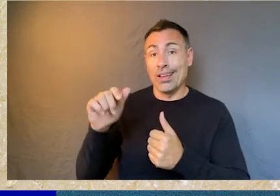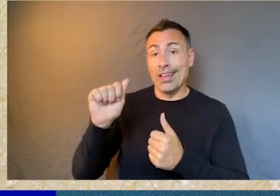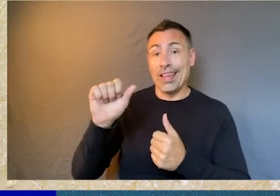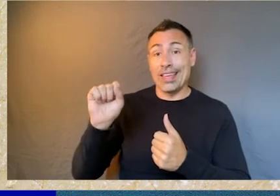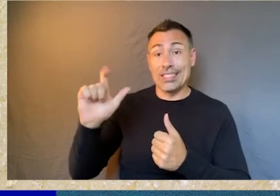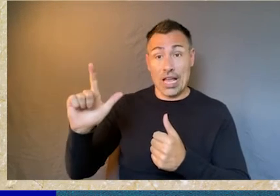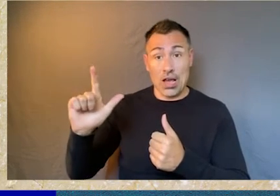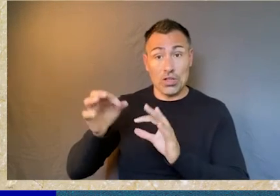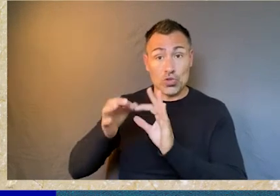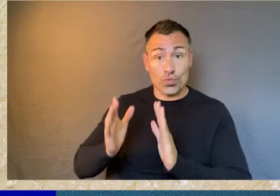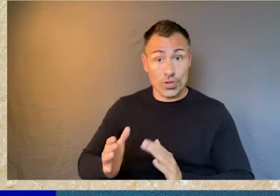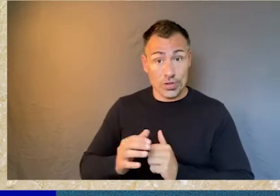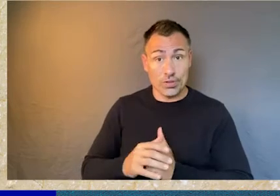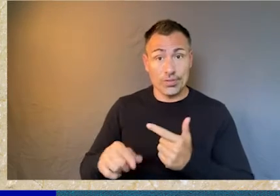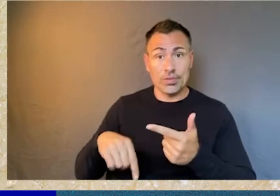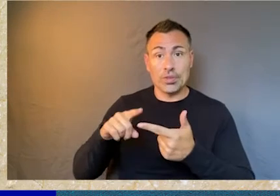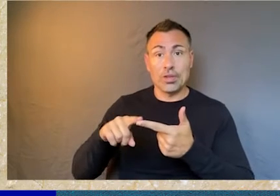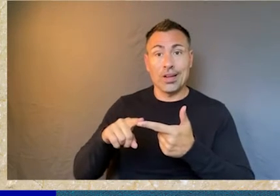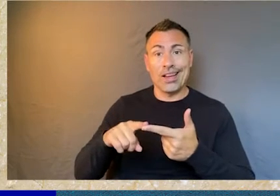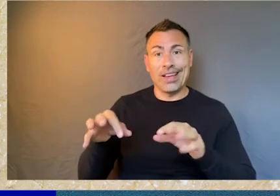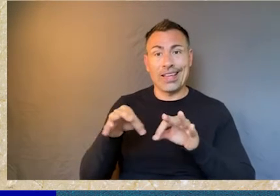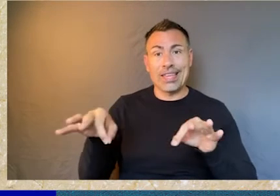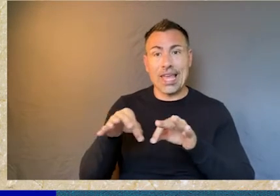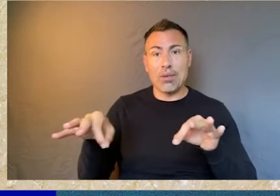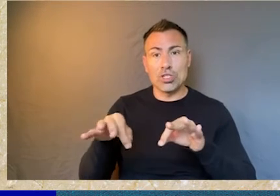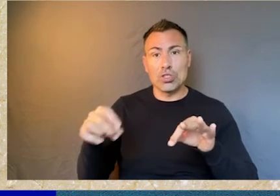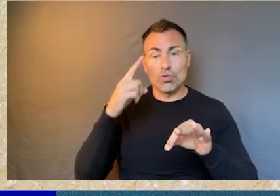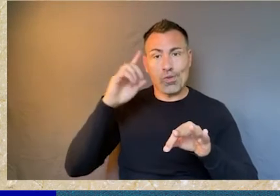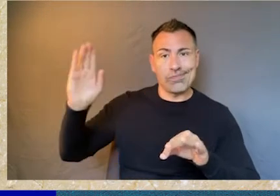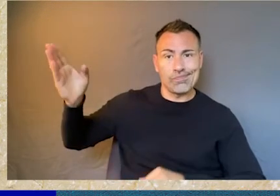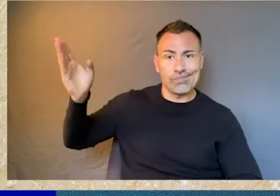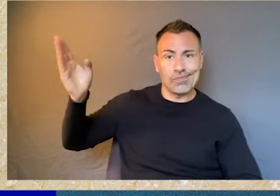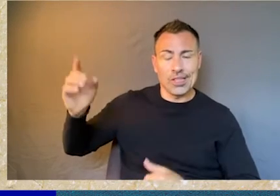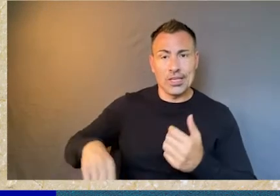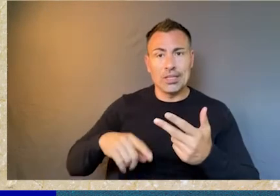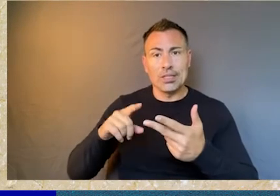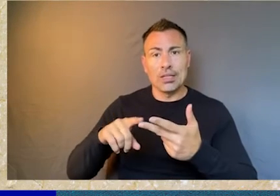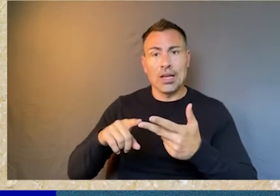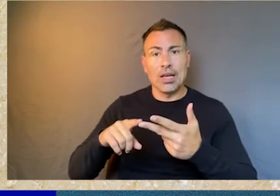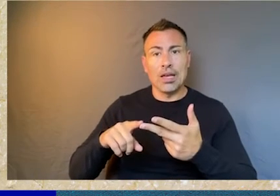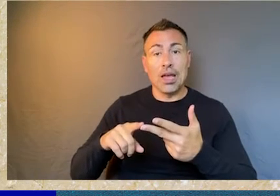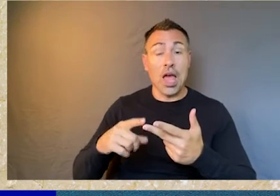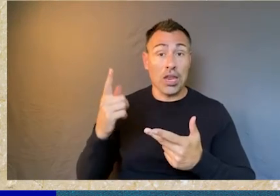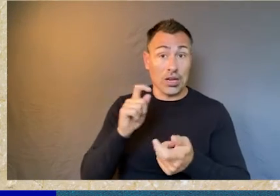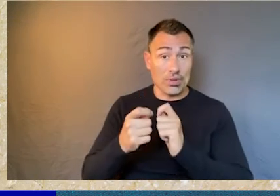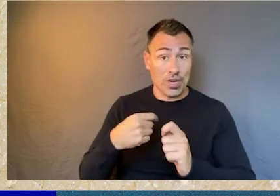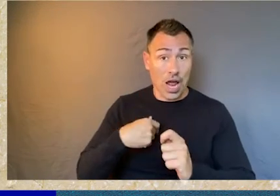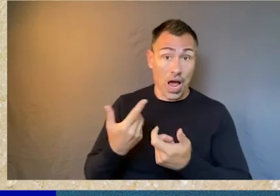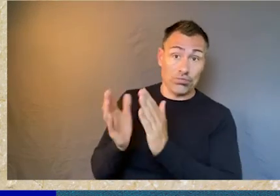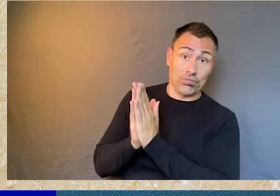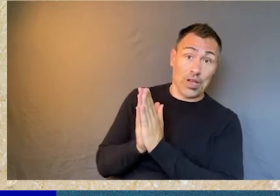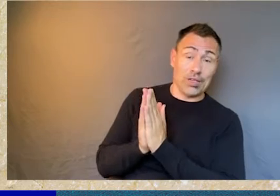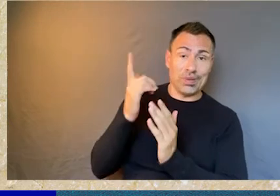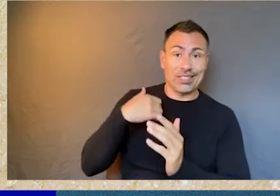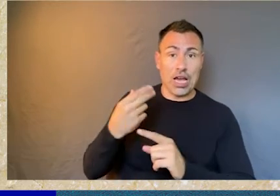Language interpreter, captions on an oral presentation, and an accommodation I would ask for as an